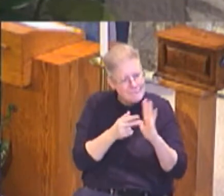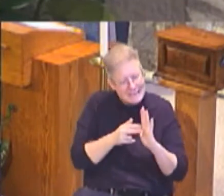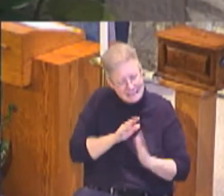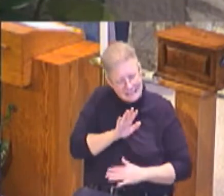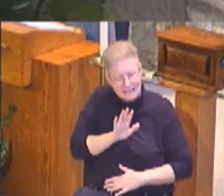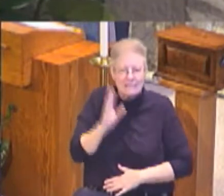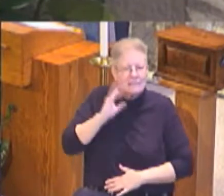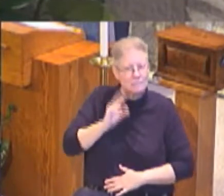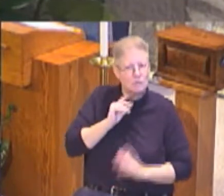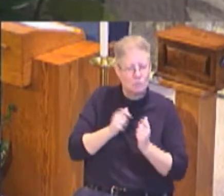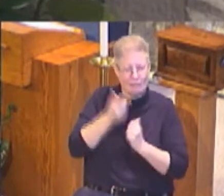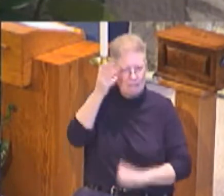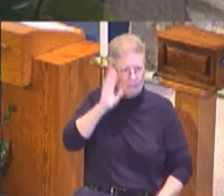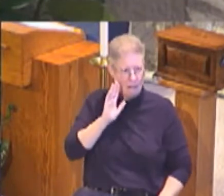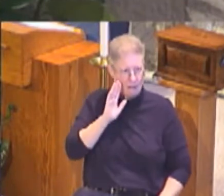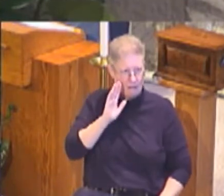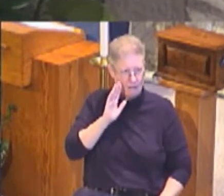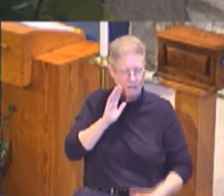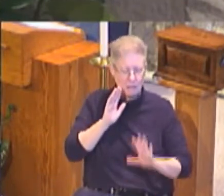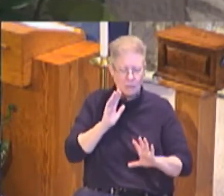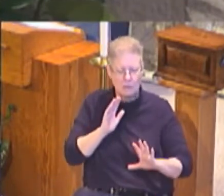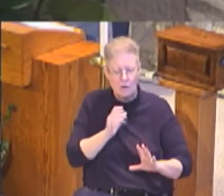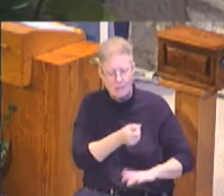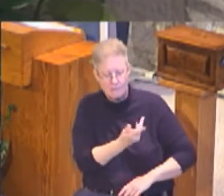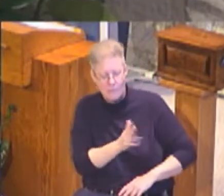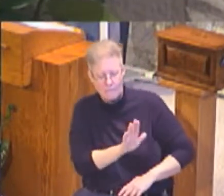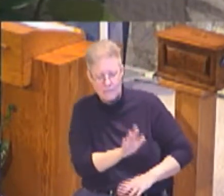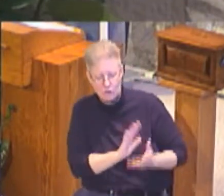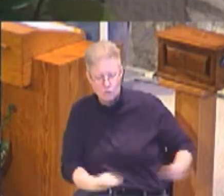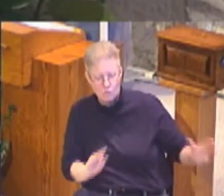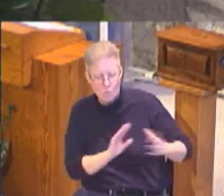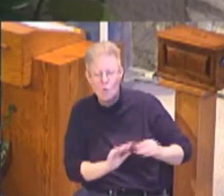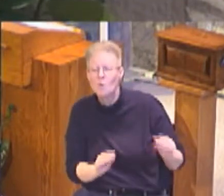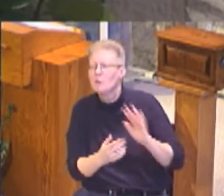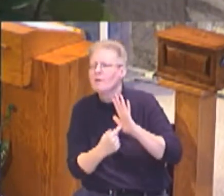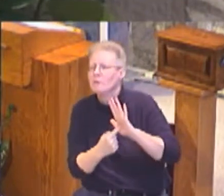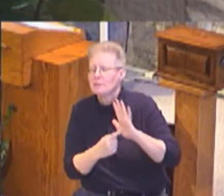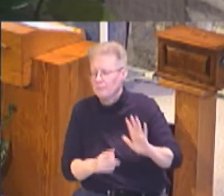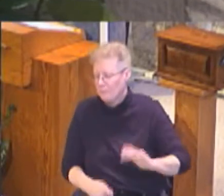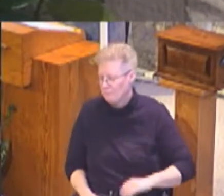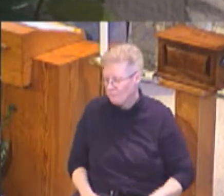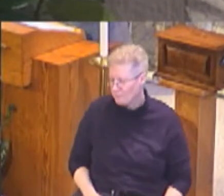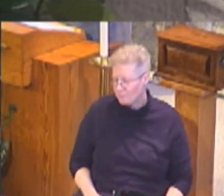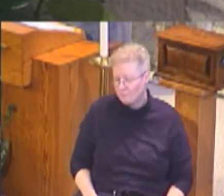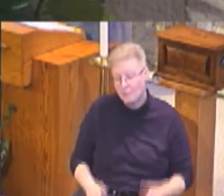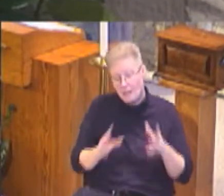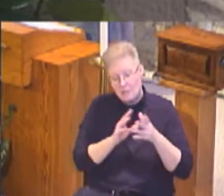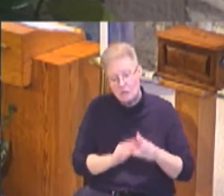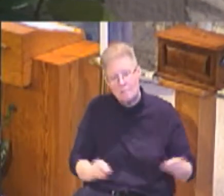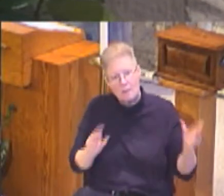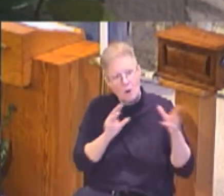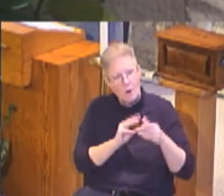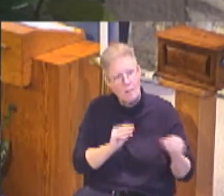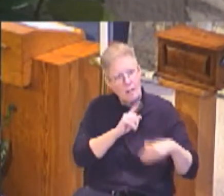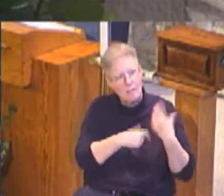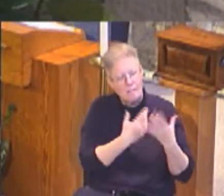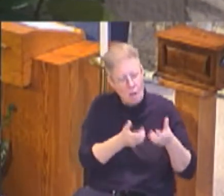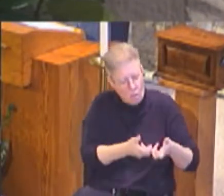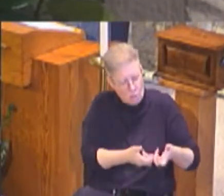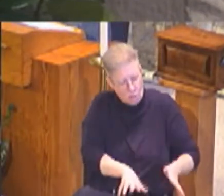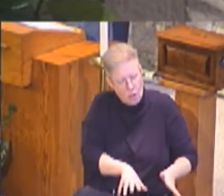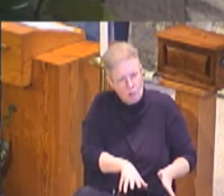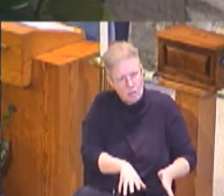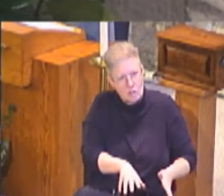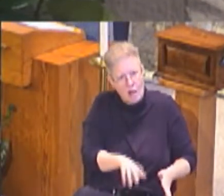are all about, well, let me say that several of his parables, for example, the parable of the lost coin, the parable of the